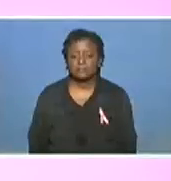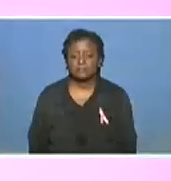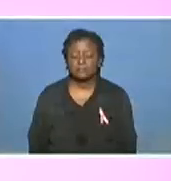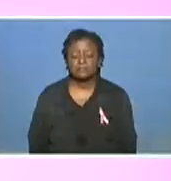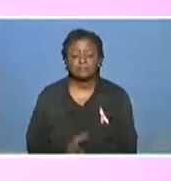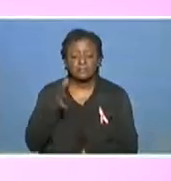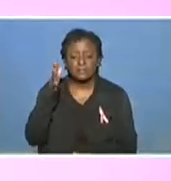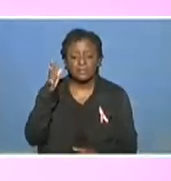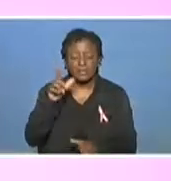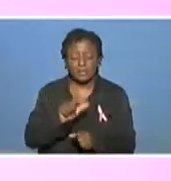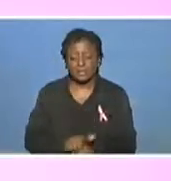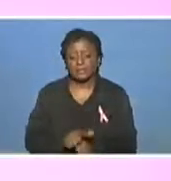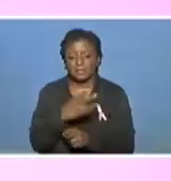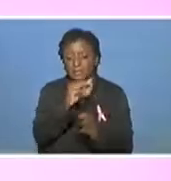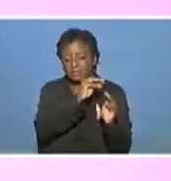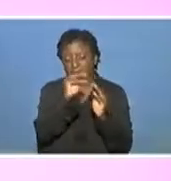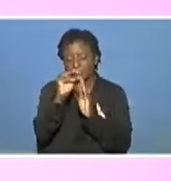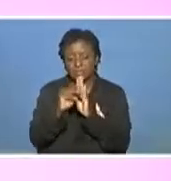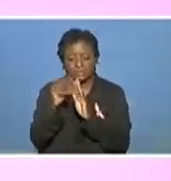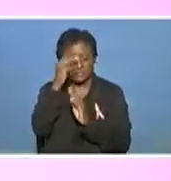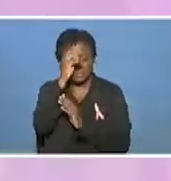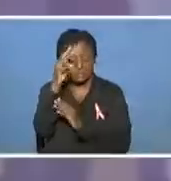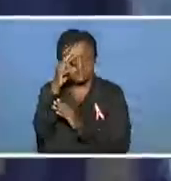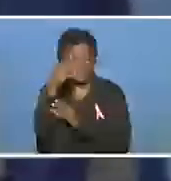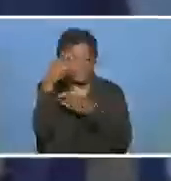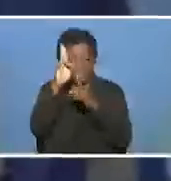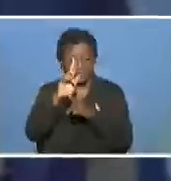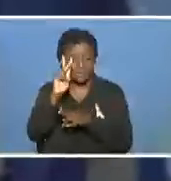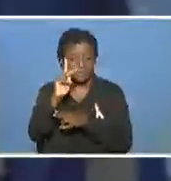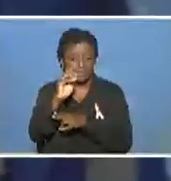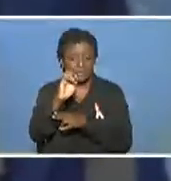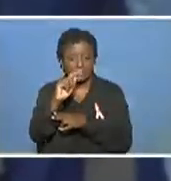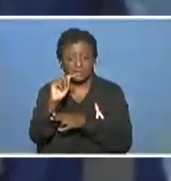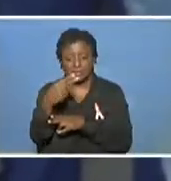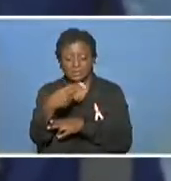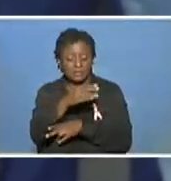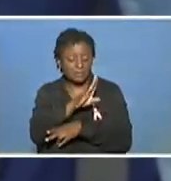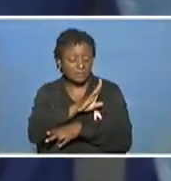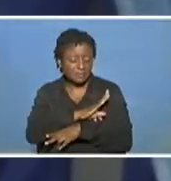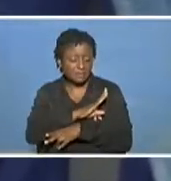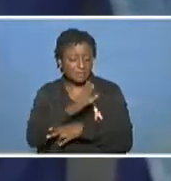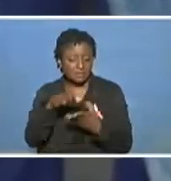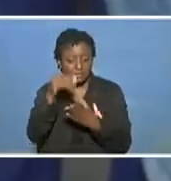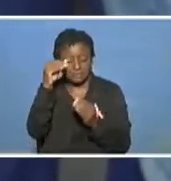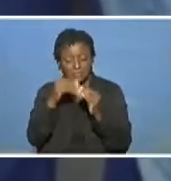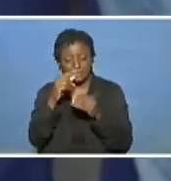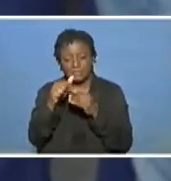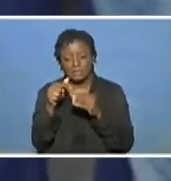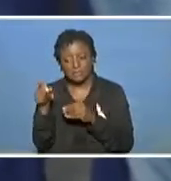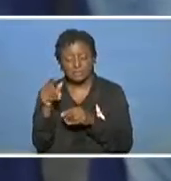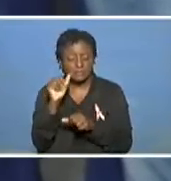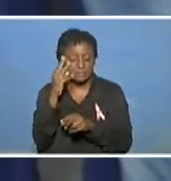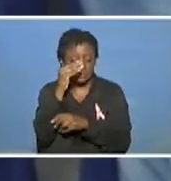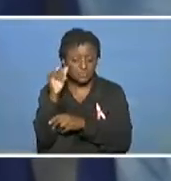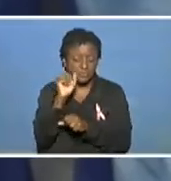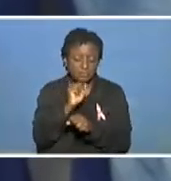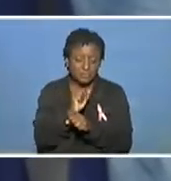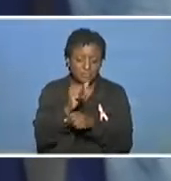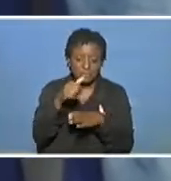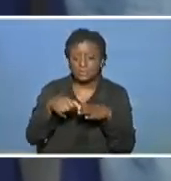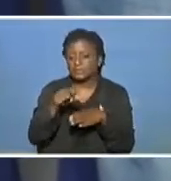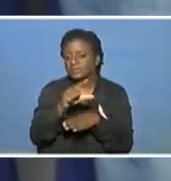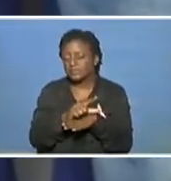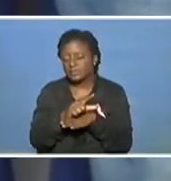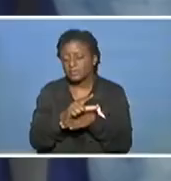Labor and Immigration Minister, the Honorable Keith Bell, learning more about his ministry's operations in Eleuthera during a recent tour of that